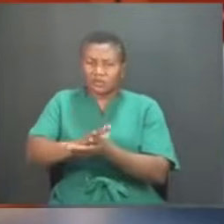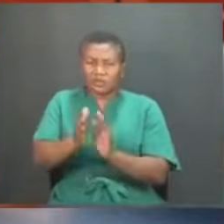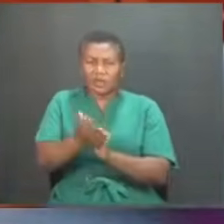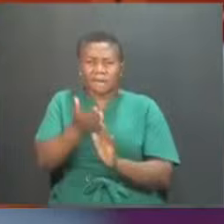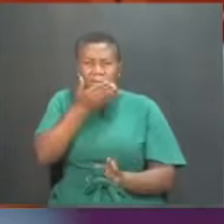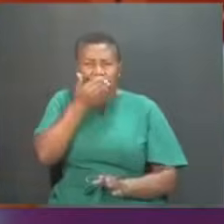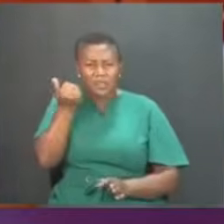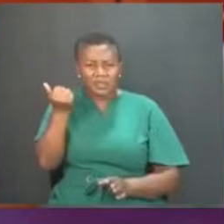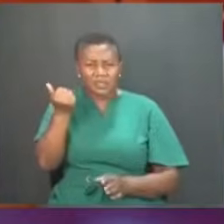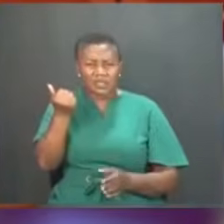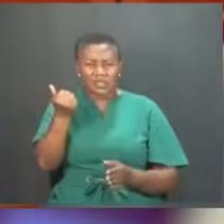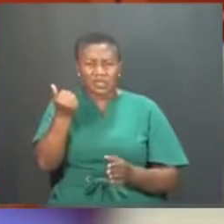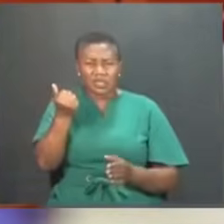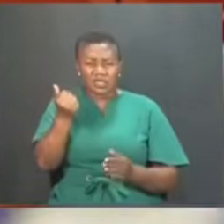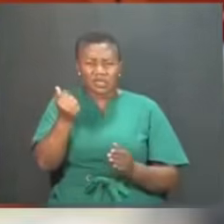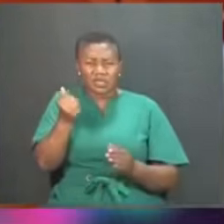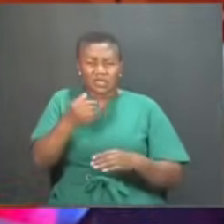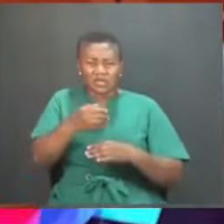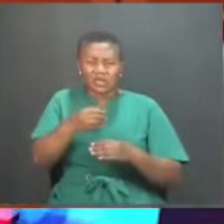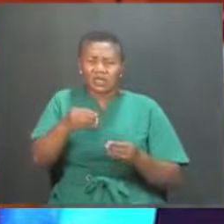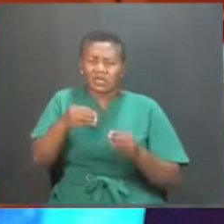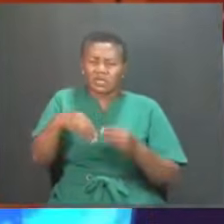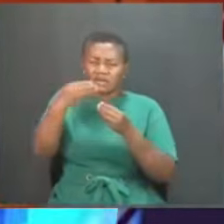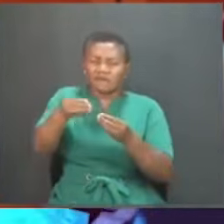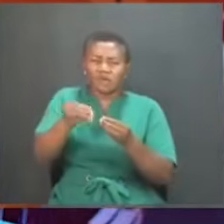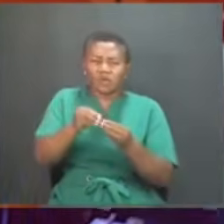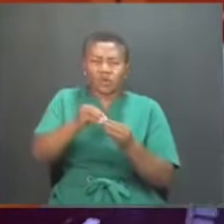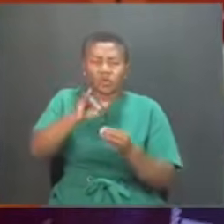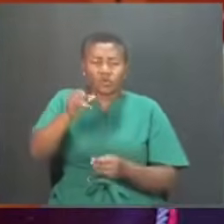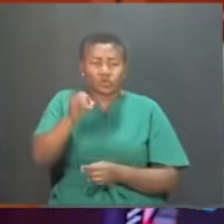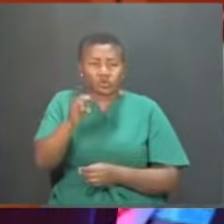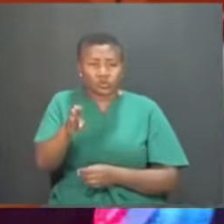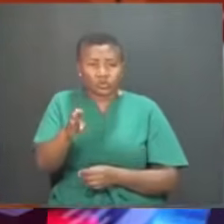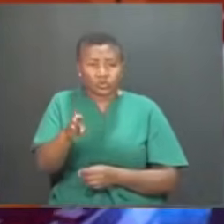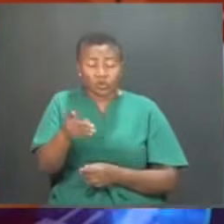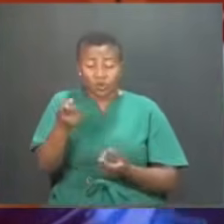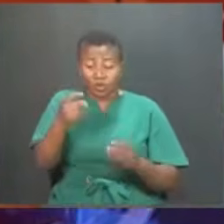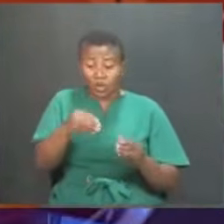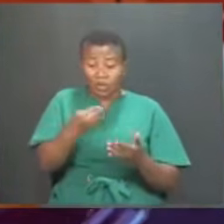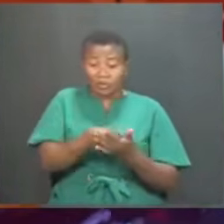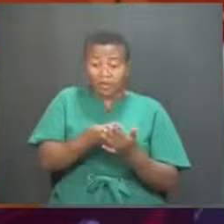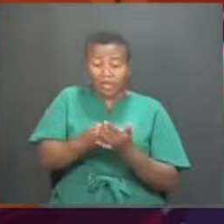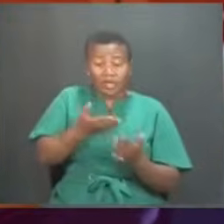creates prosperity for all Ghanaians. Because when money moves around,